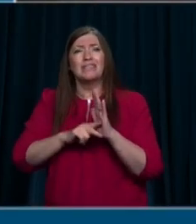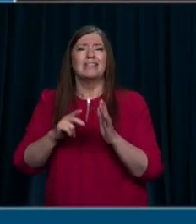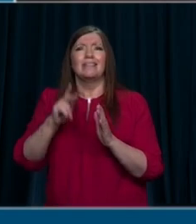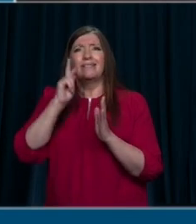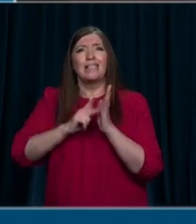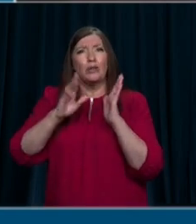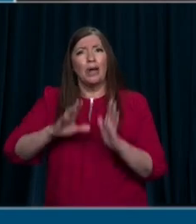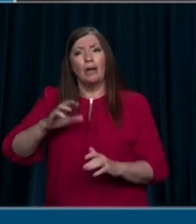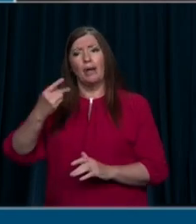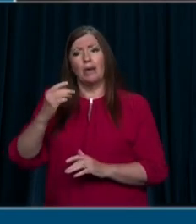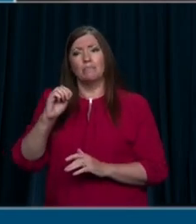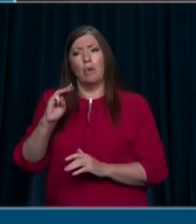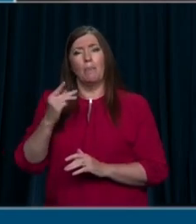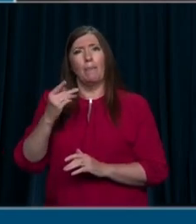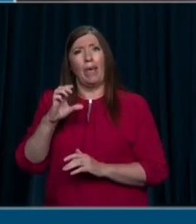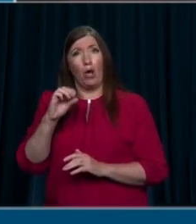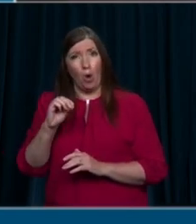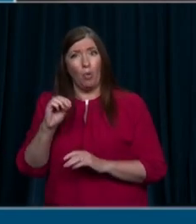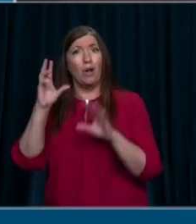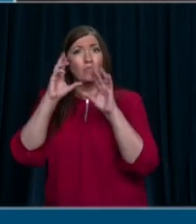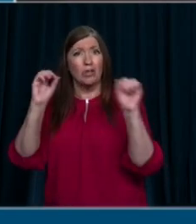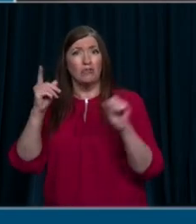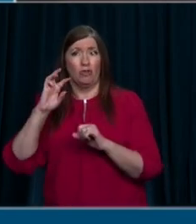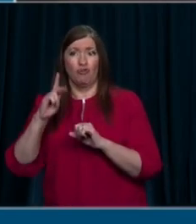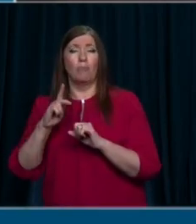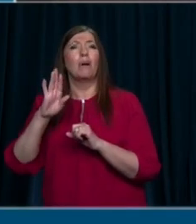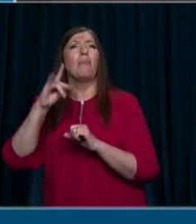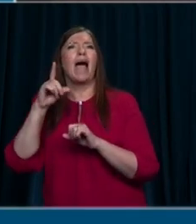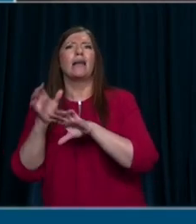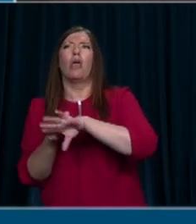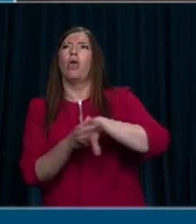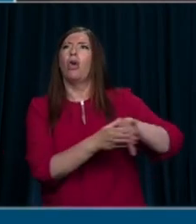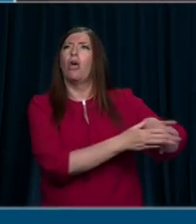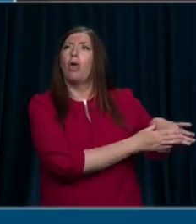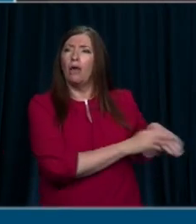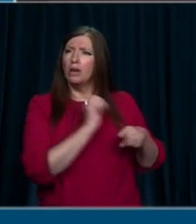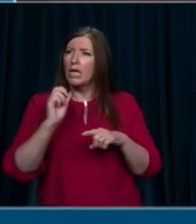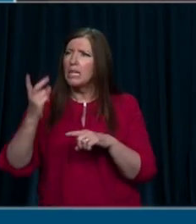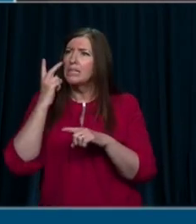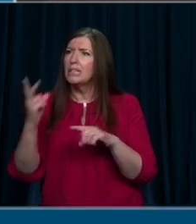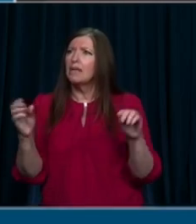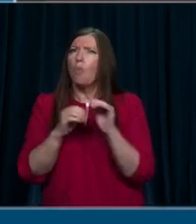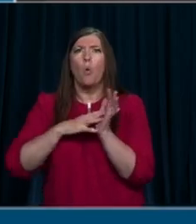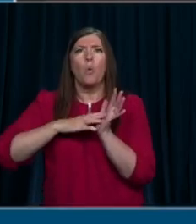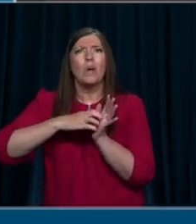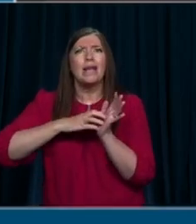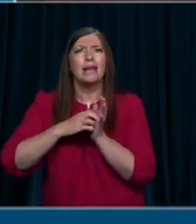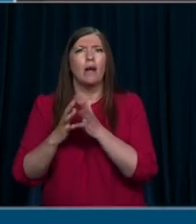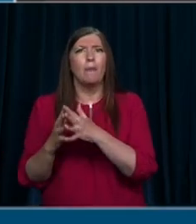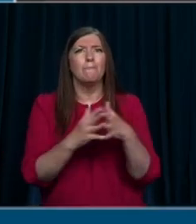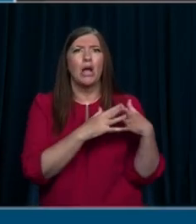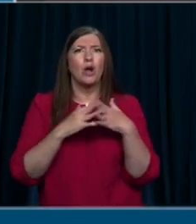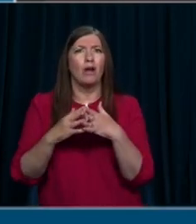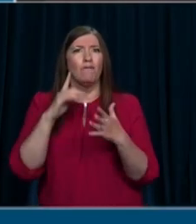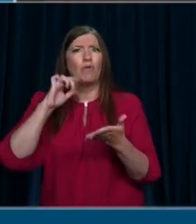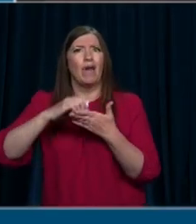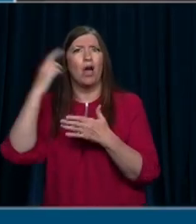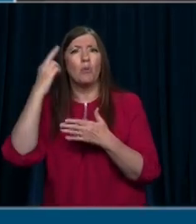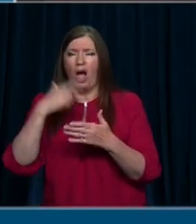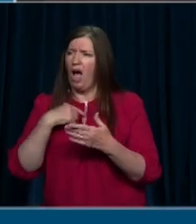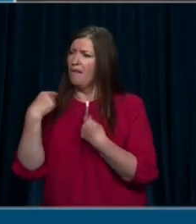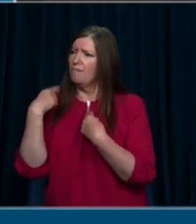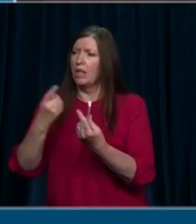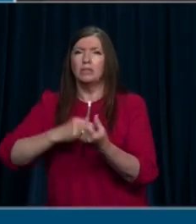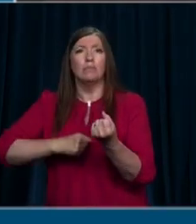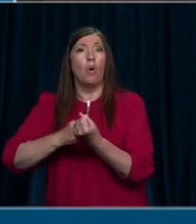and President Trump was put away by Biden, and we see ultimately a weakened America as a result. So yes, I've been a supporter. I